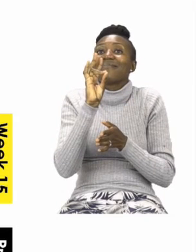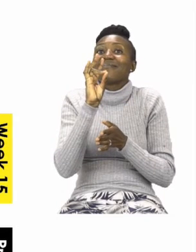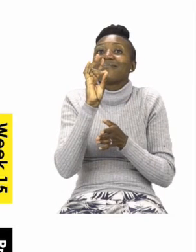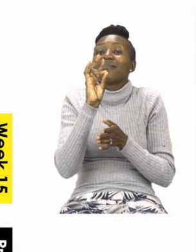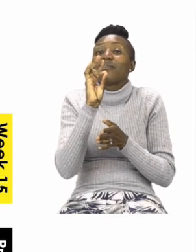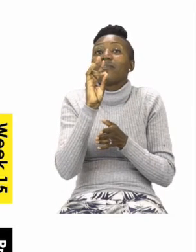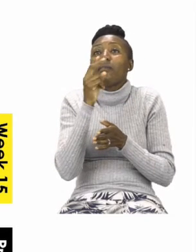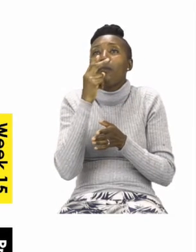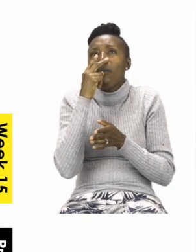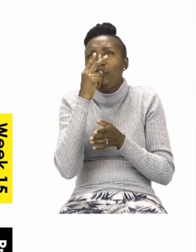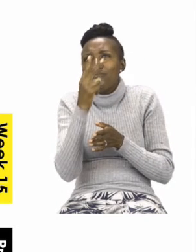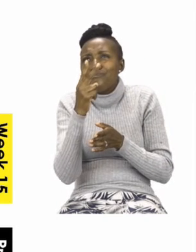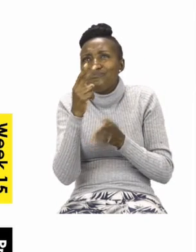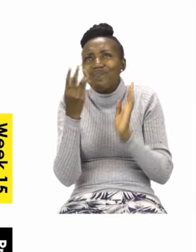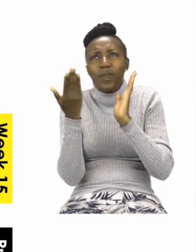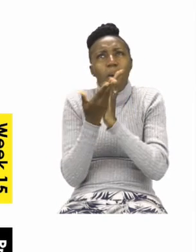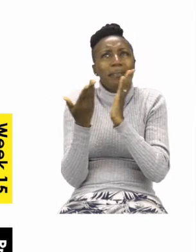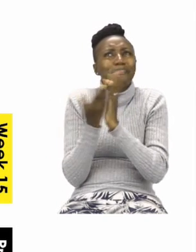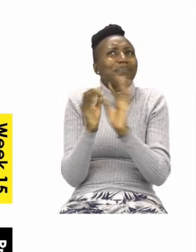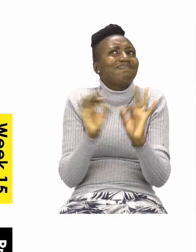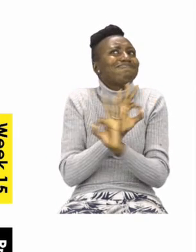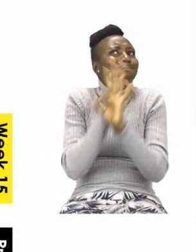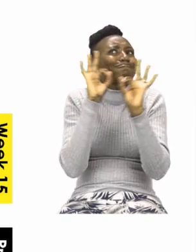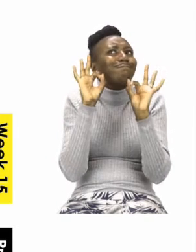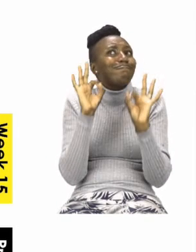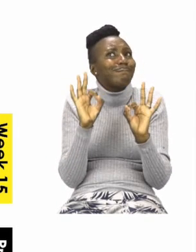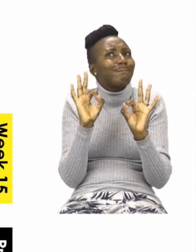a beautiful school, but